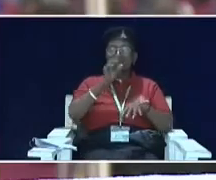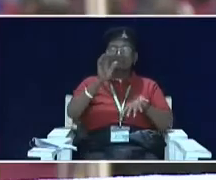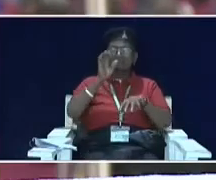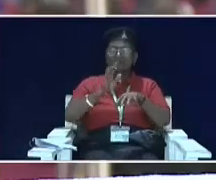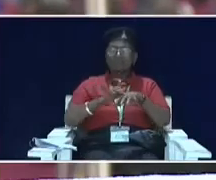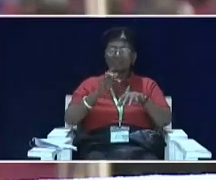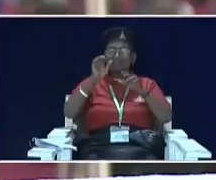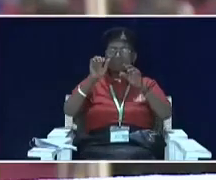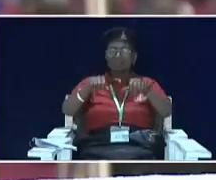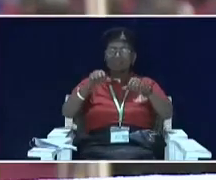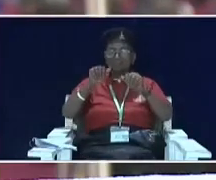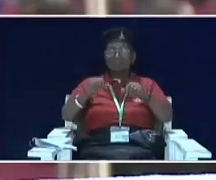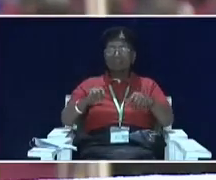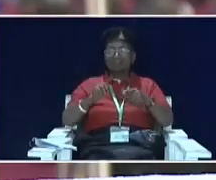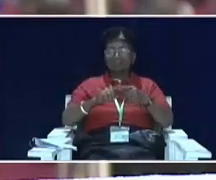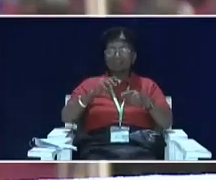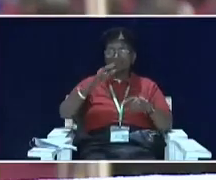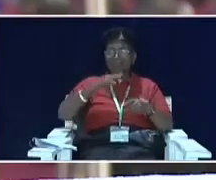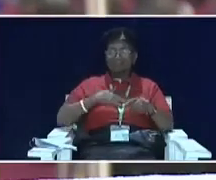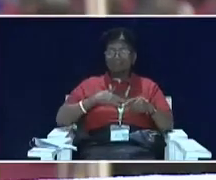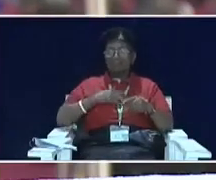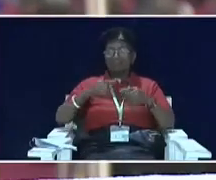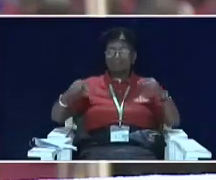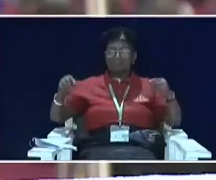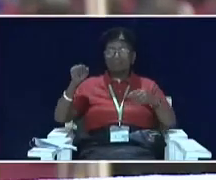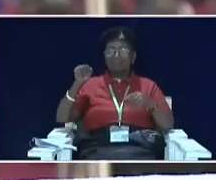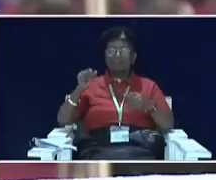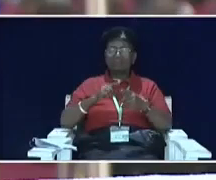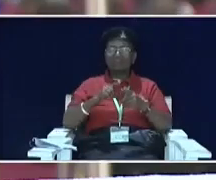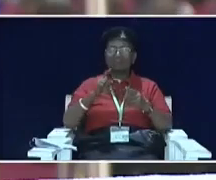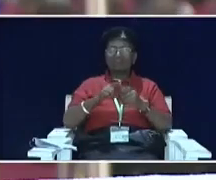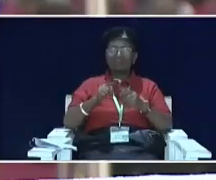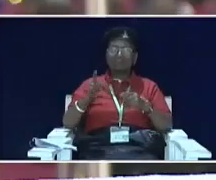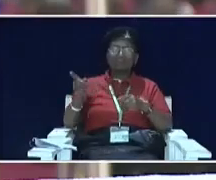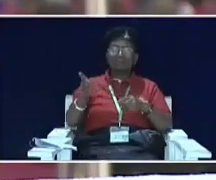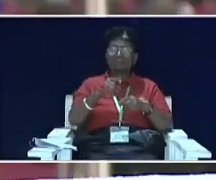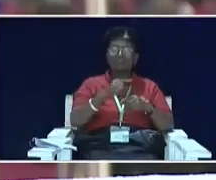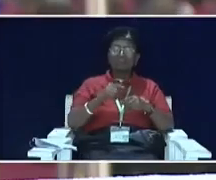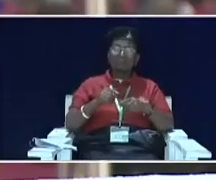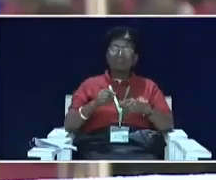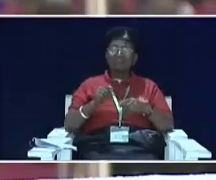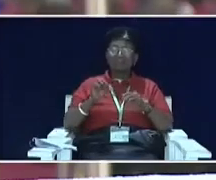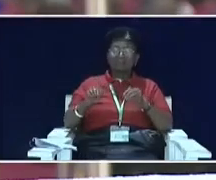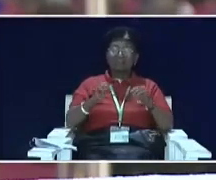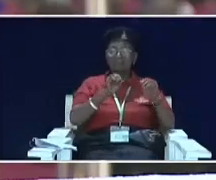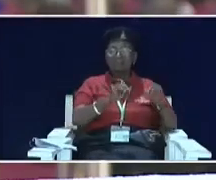my enemies." And then you need the fire.